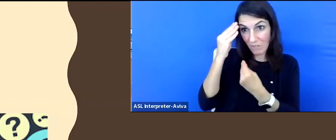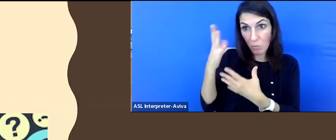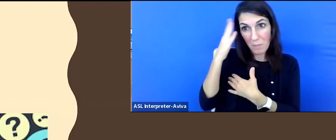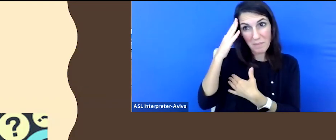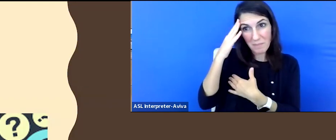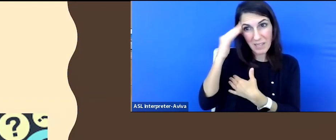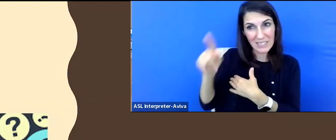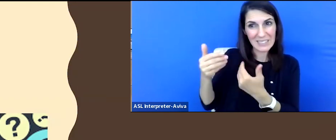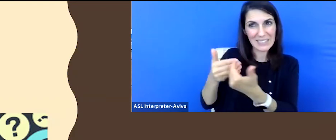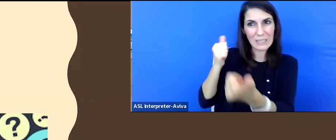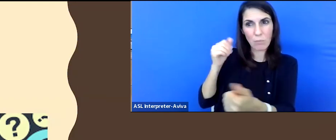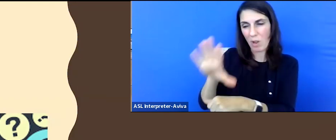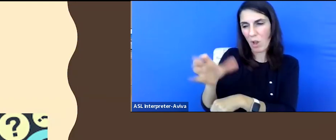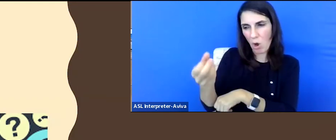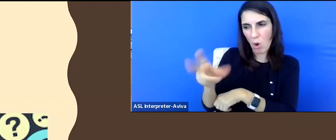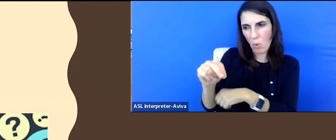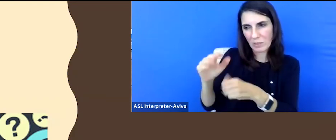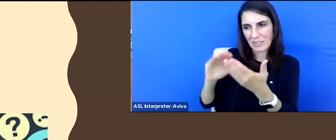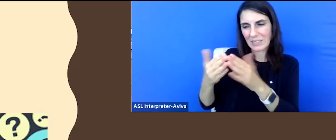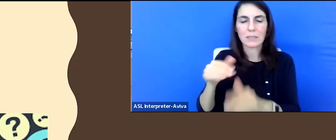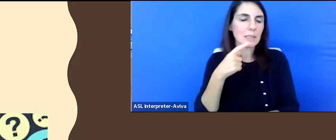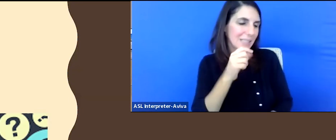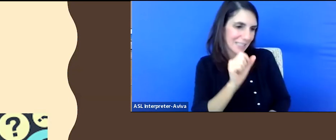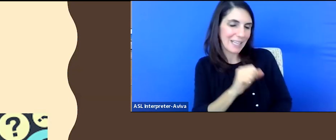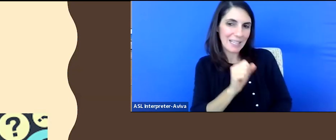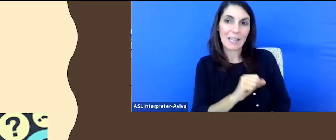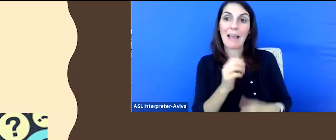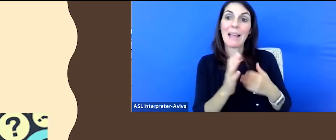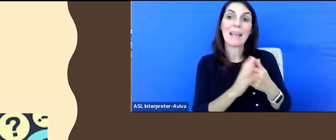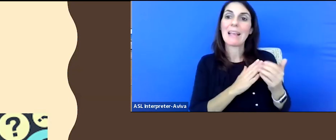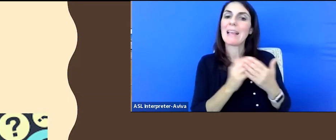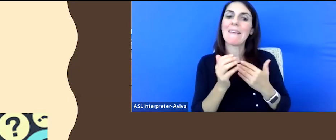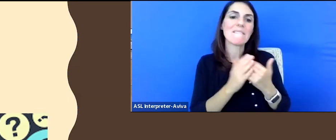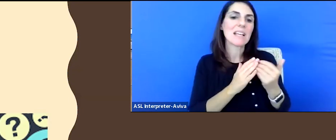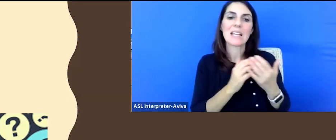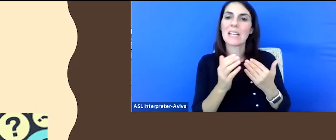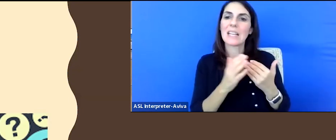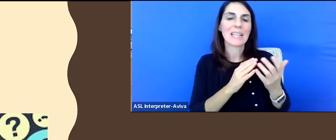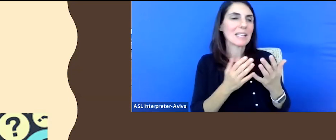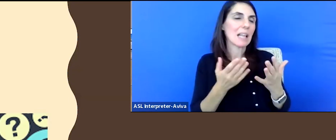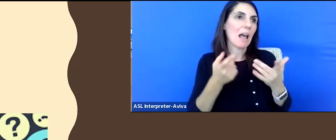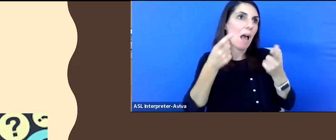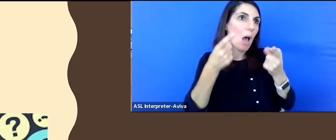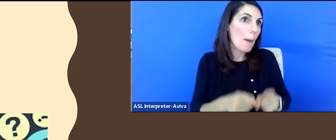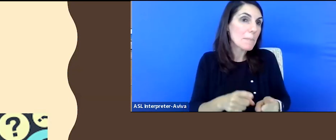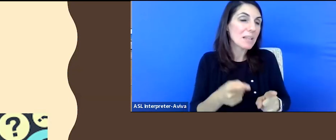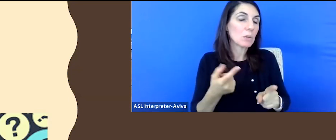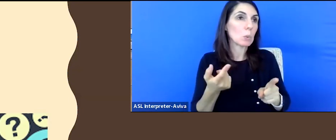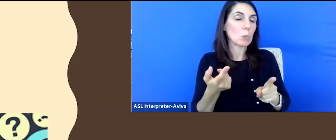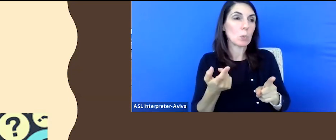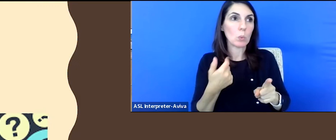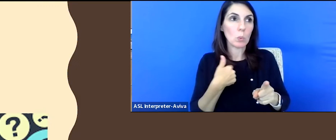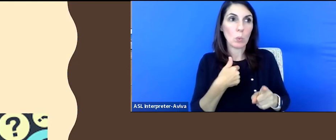city? Yes, we try to at least get you. So even if in conversation, we find out that it's not